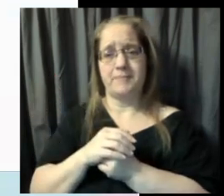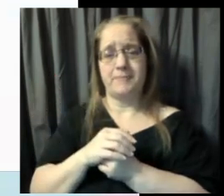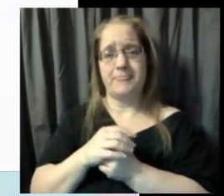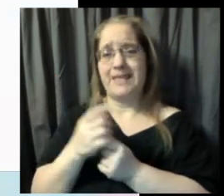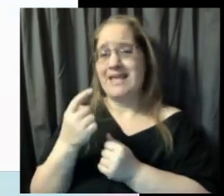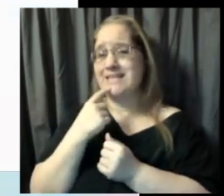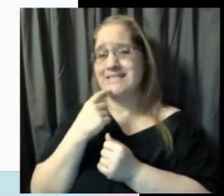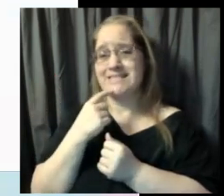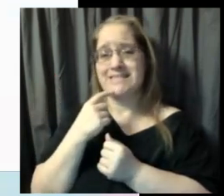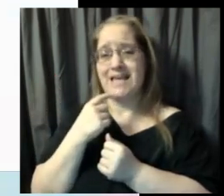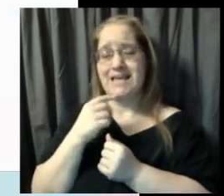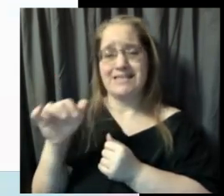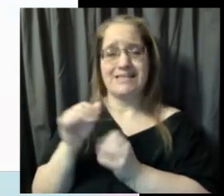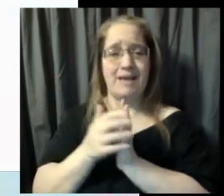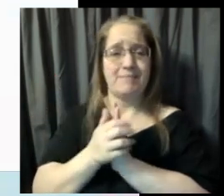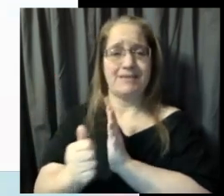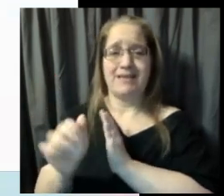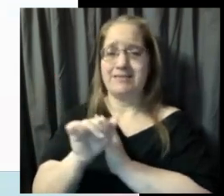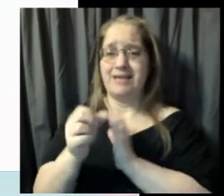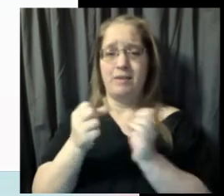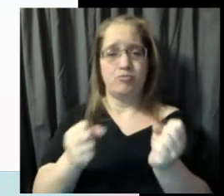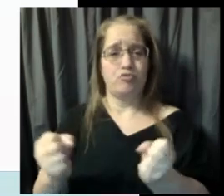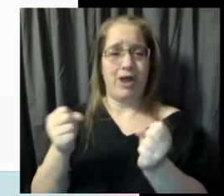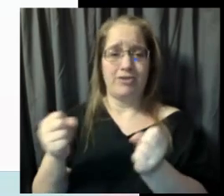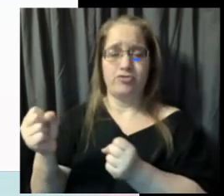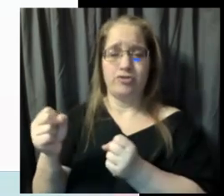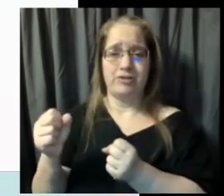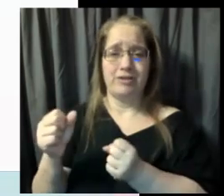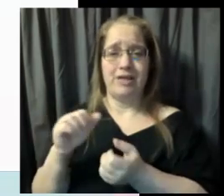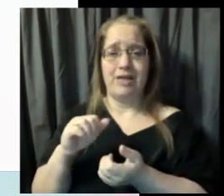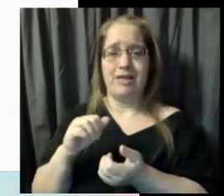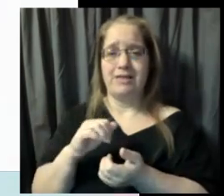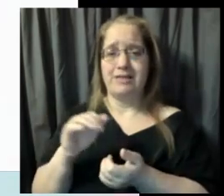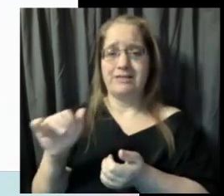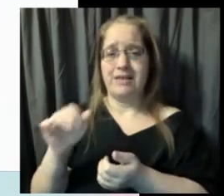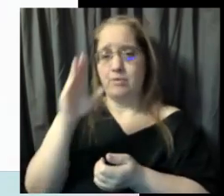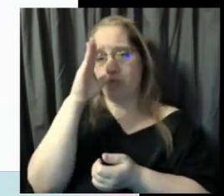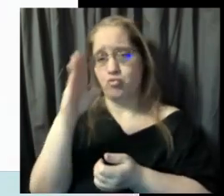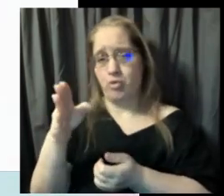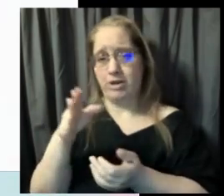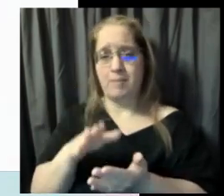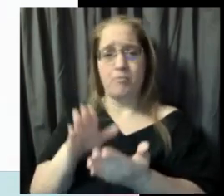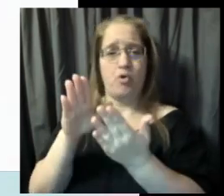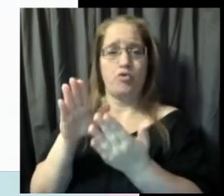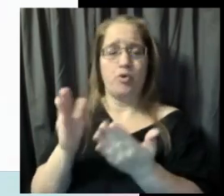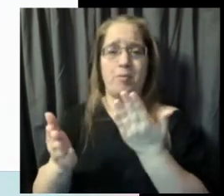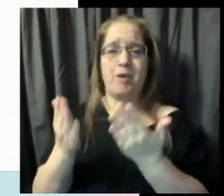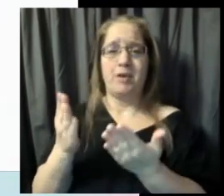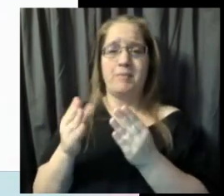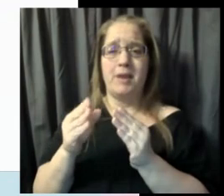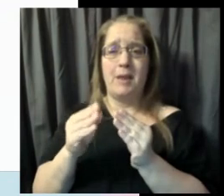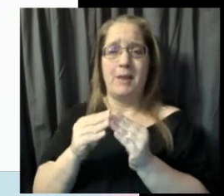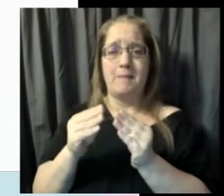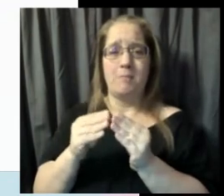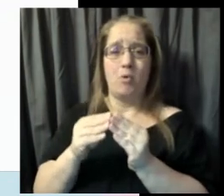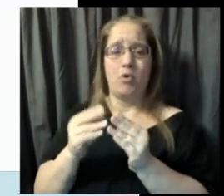I would say the same skills and the same strategies, the same kind of direct approach. You may need to be a little bit more